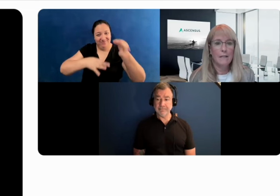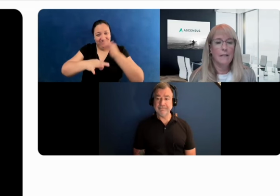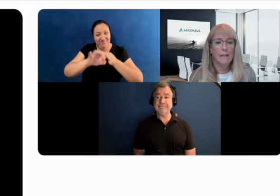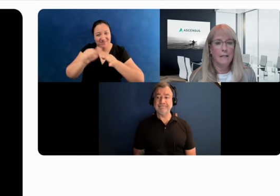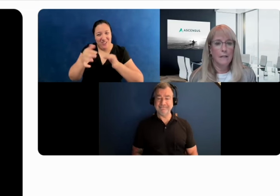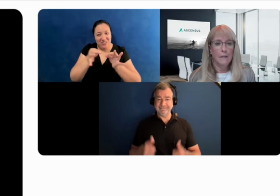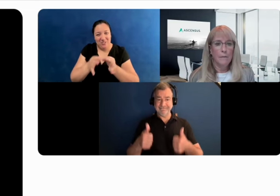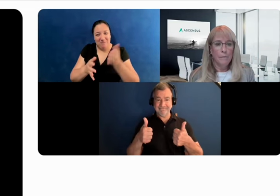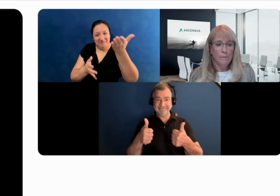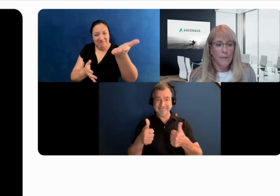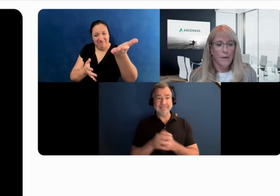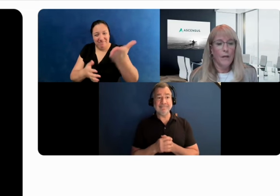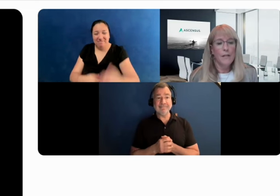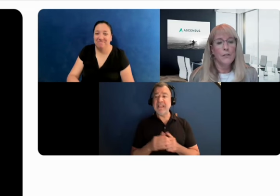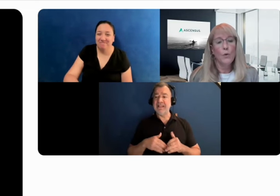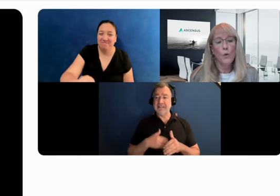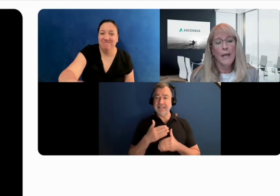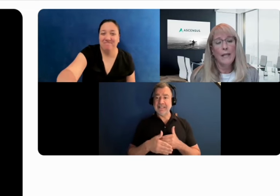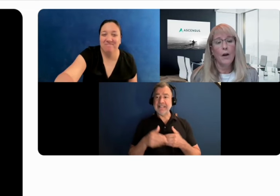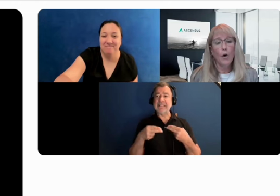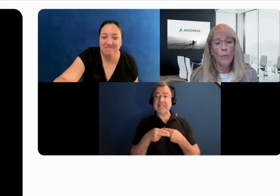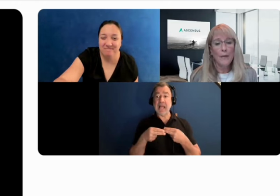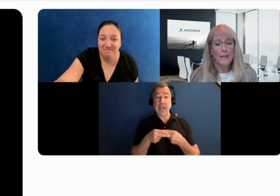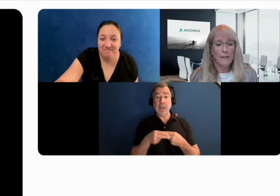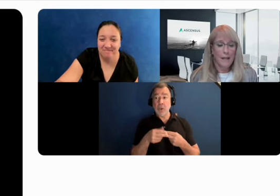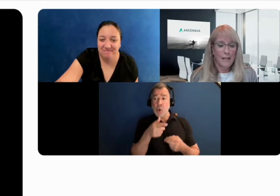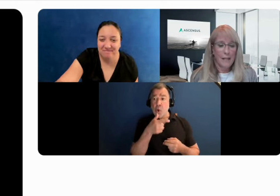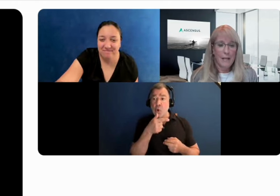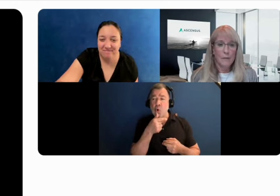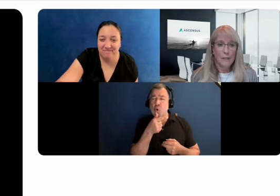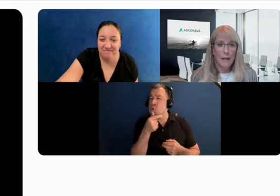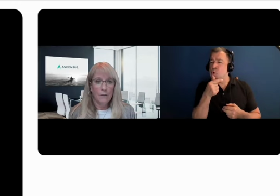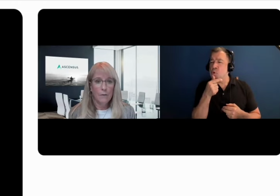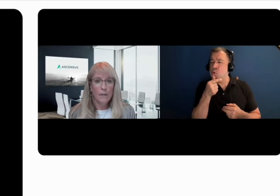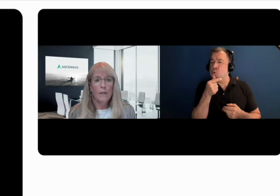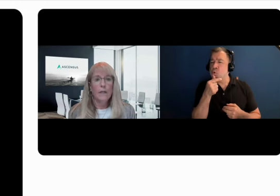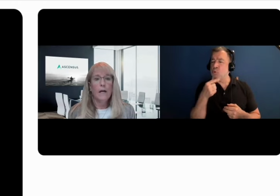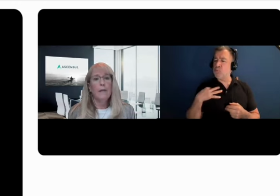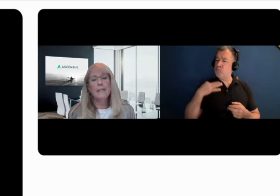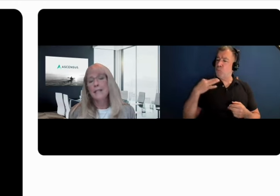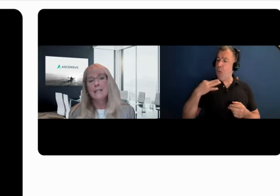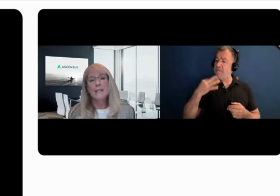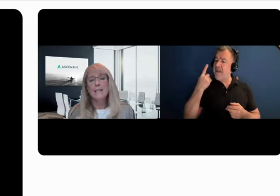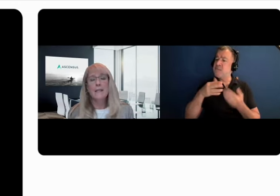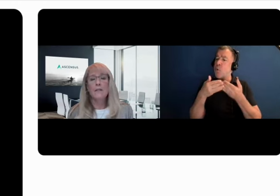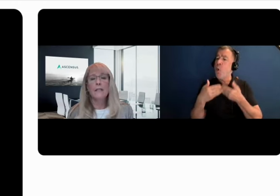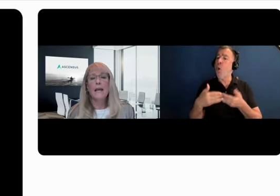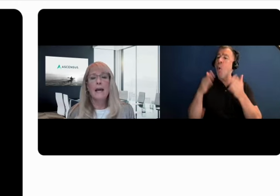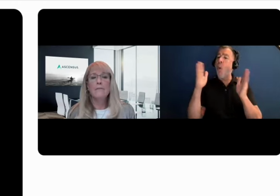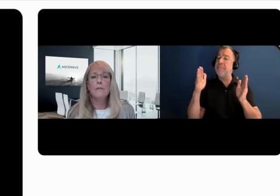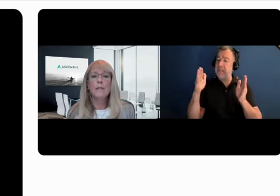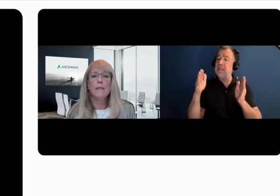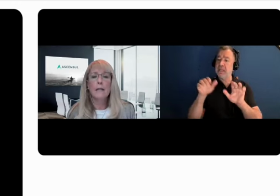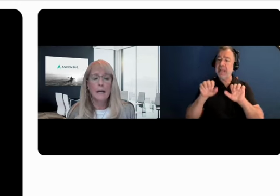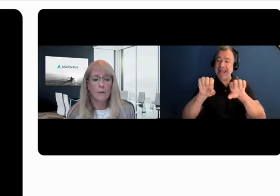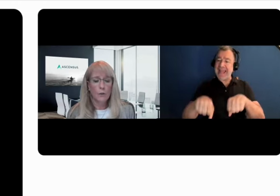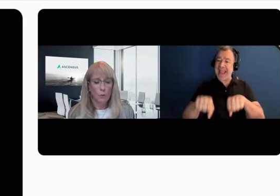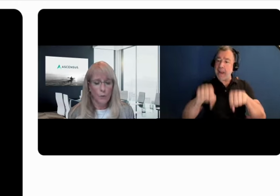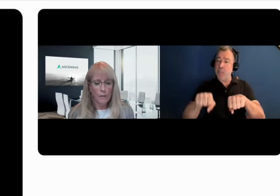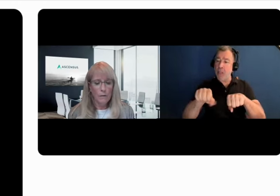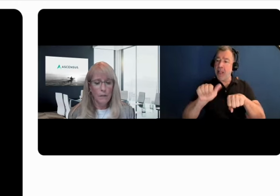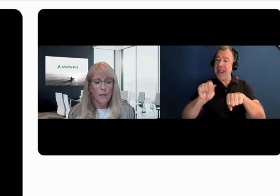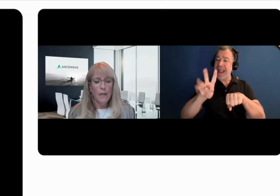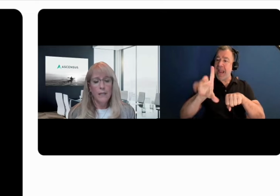So next slide. Okay, so who can open an ABLE account? It doesn't necessarily have to be